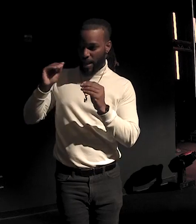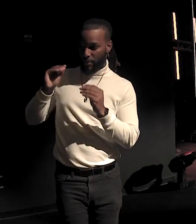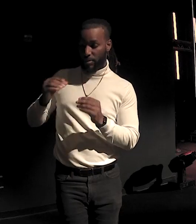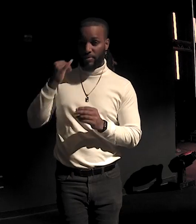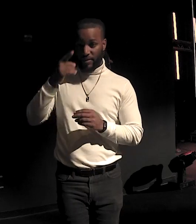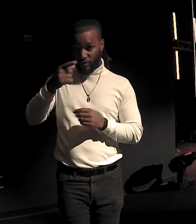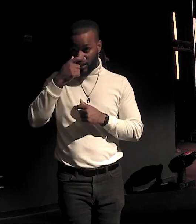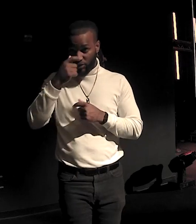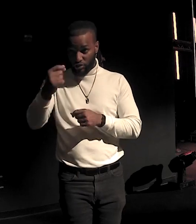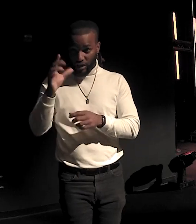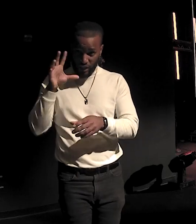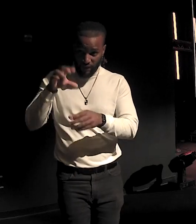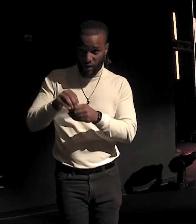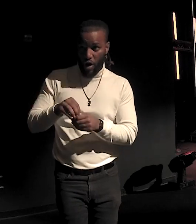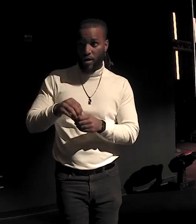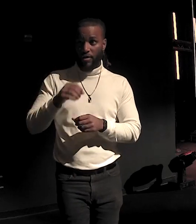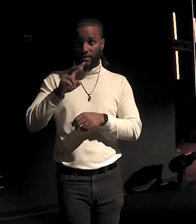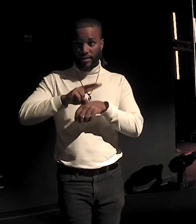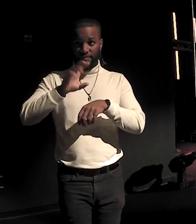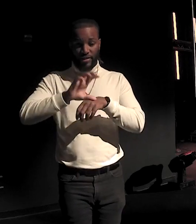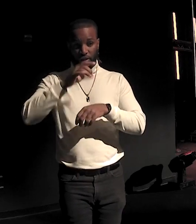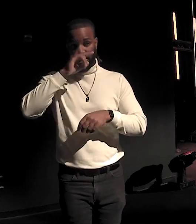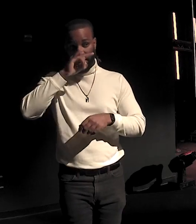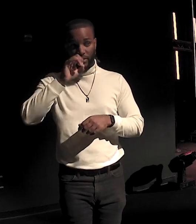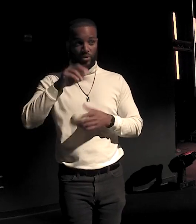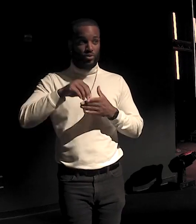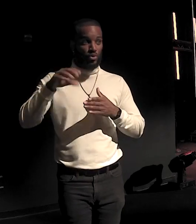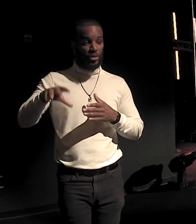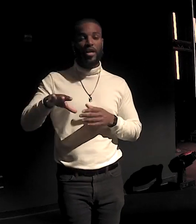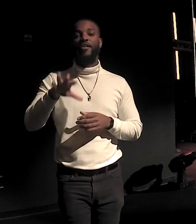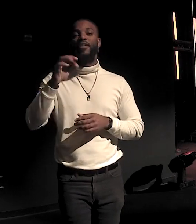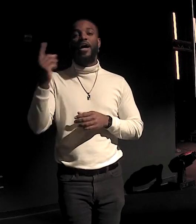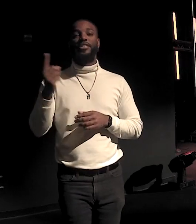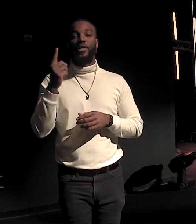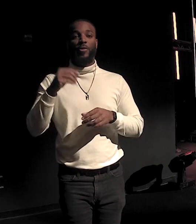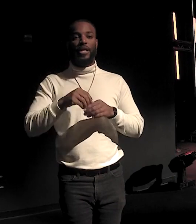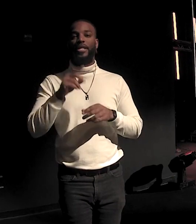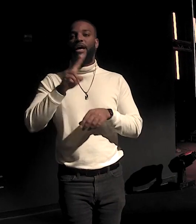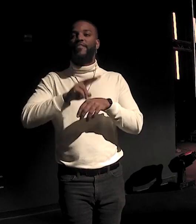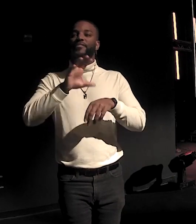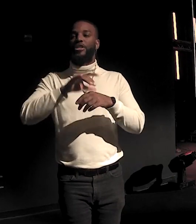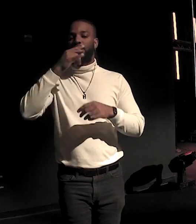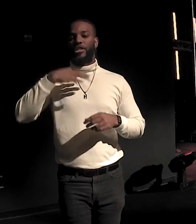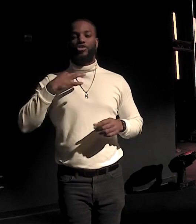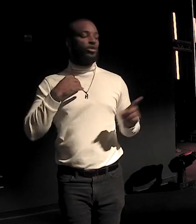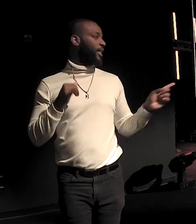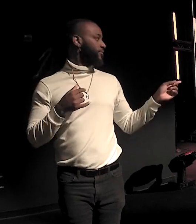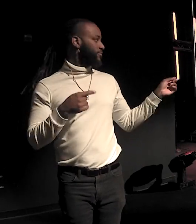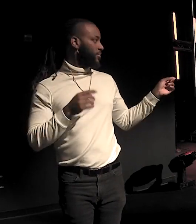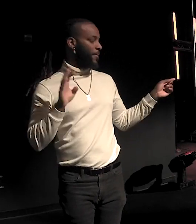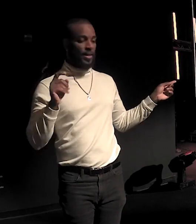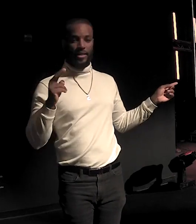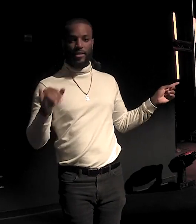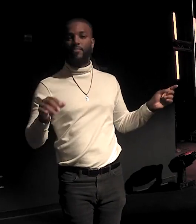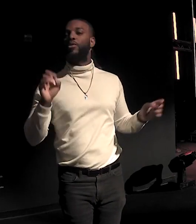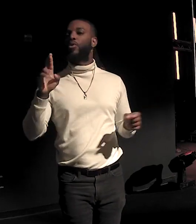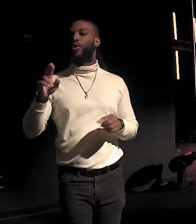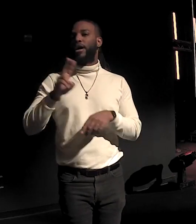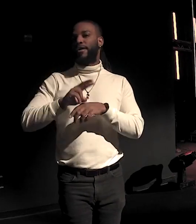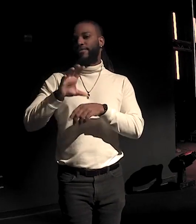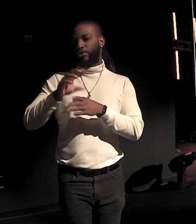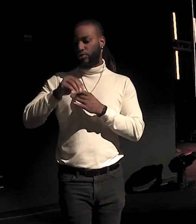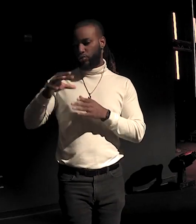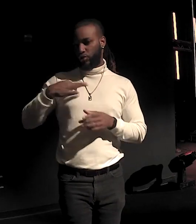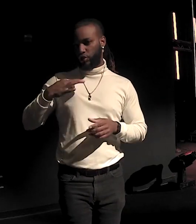you're interested in getting involved with what we're doing in Vineyard Kids or Vineyard Students, find somebody in a Vineyard Kids shirt, like what Bethany is wearing, or a Vineyard Student shirt, and we'll be out